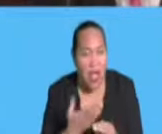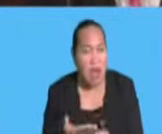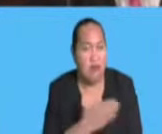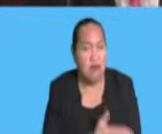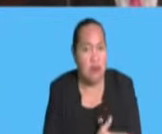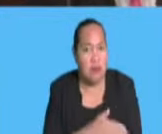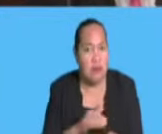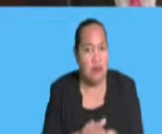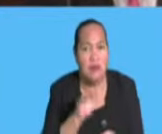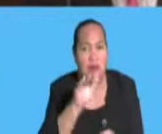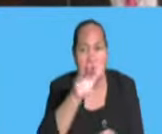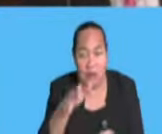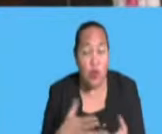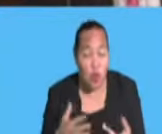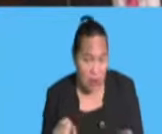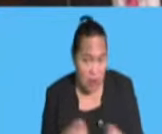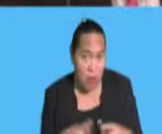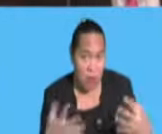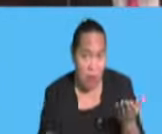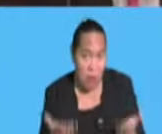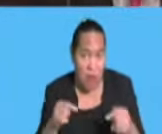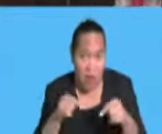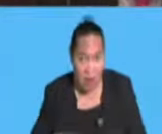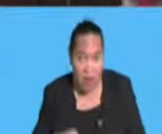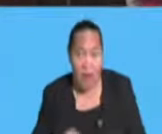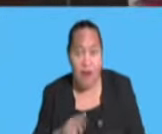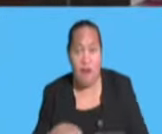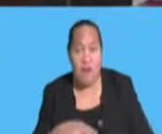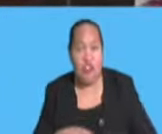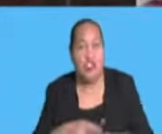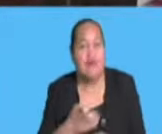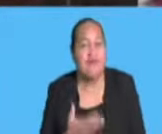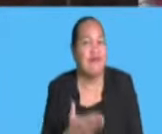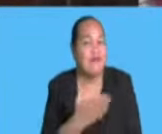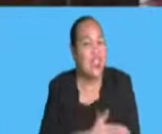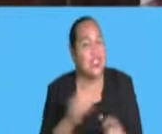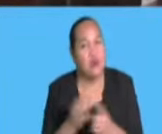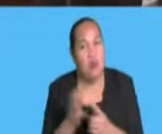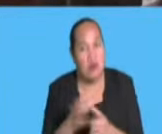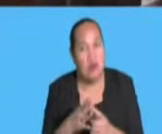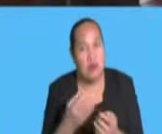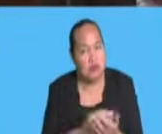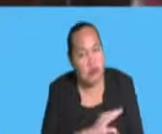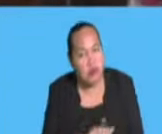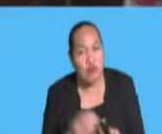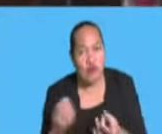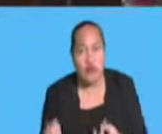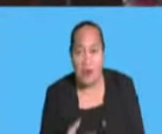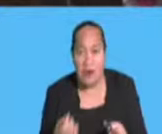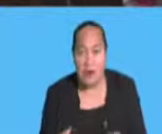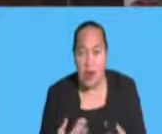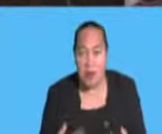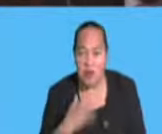mitigation efforts post-T.C. Winston is indicative of a resilient and committed Fiji first government ready and able to meet